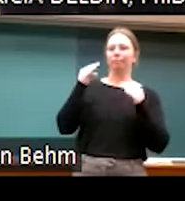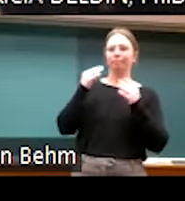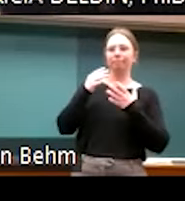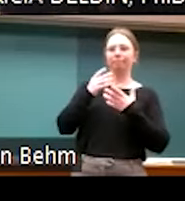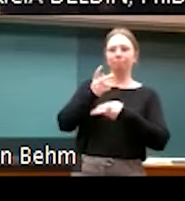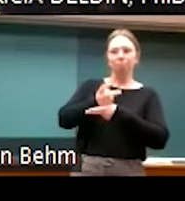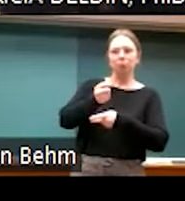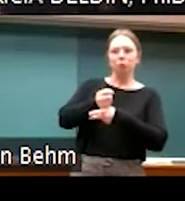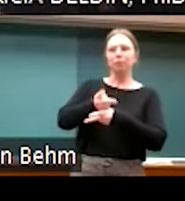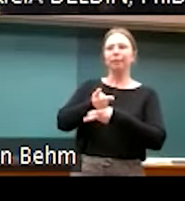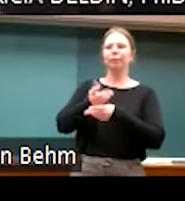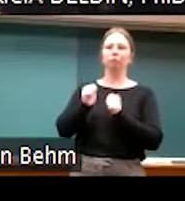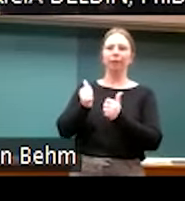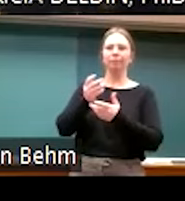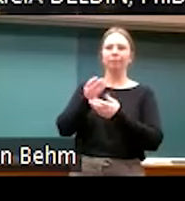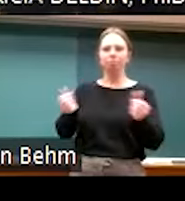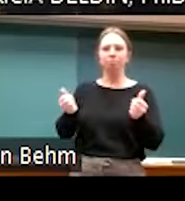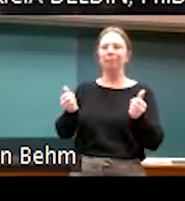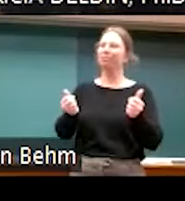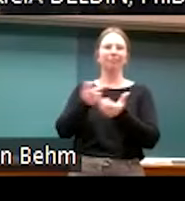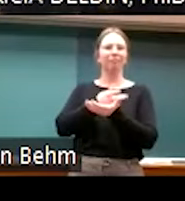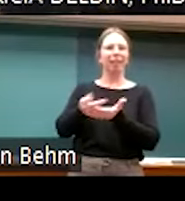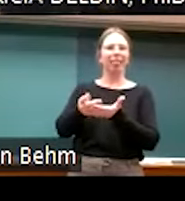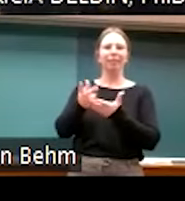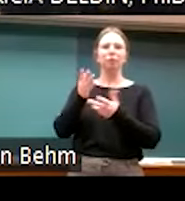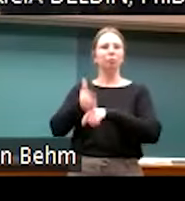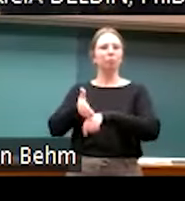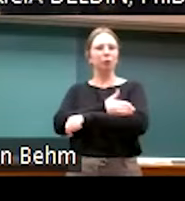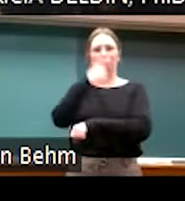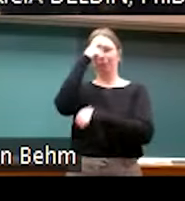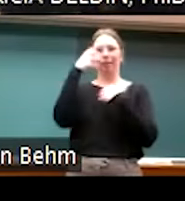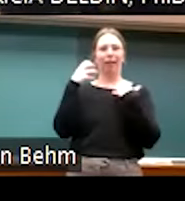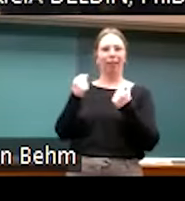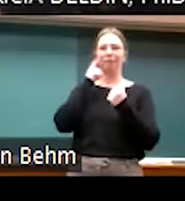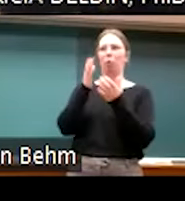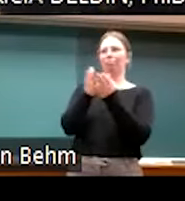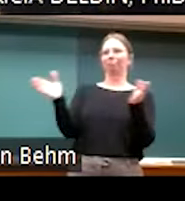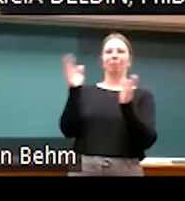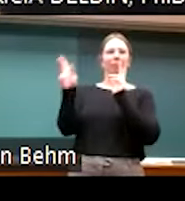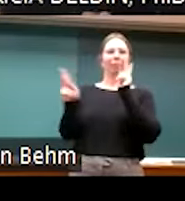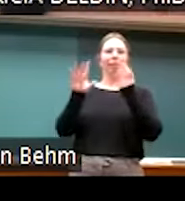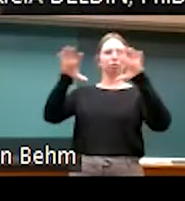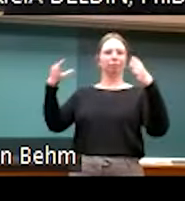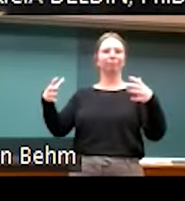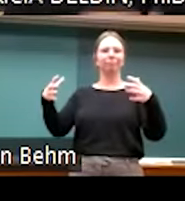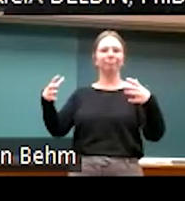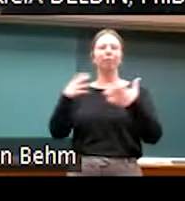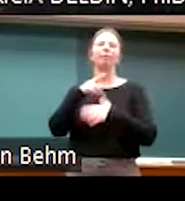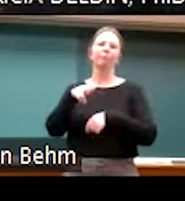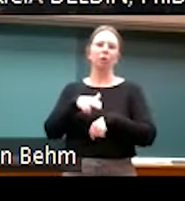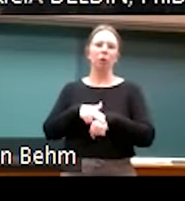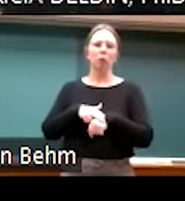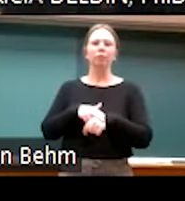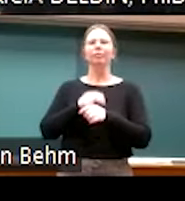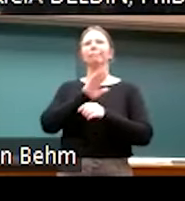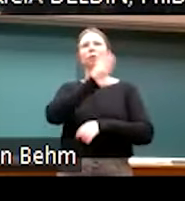failed to maintain mental health or improve mental health at a population level. Now, of course, the great care that you all